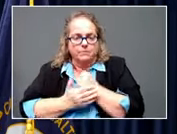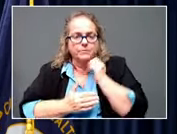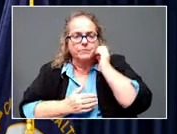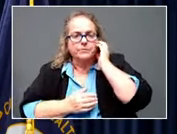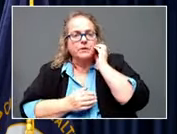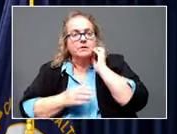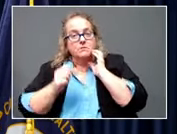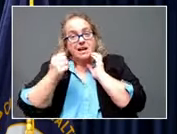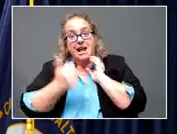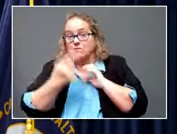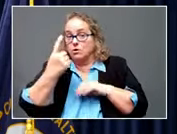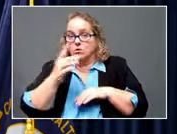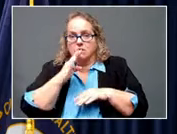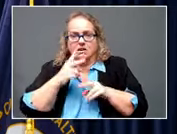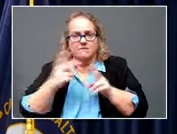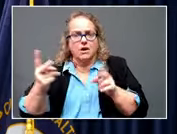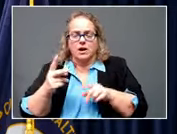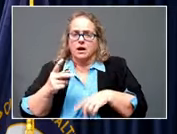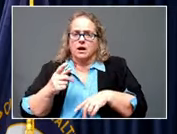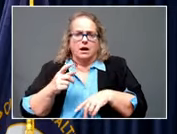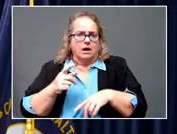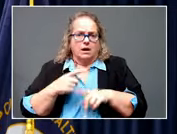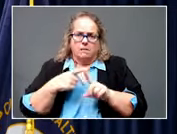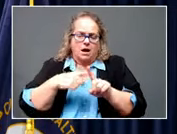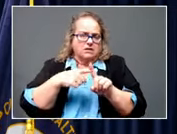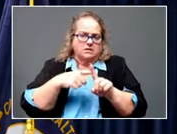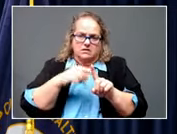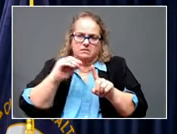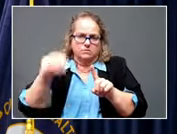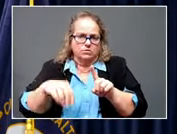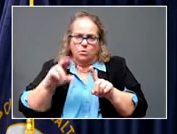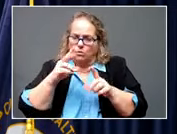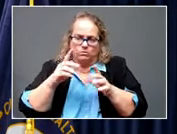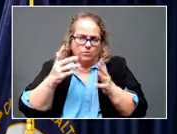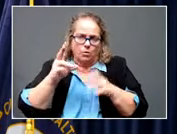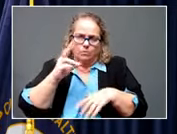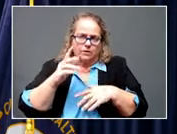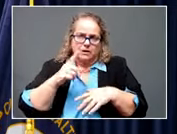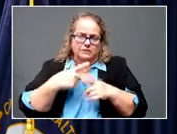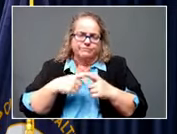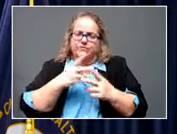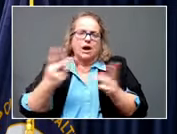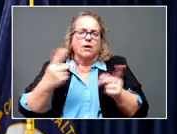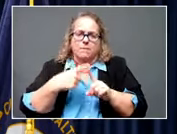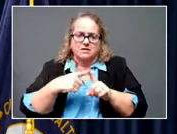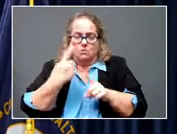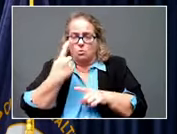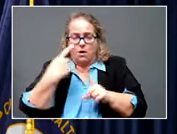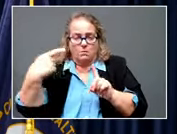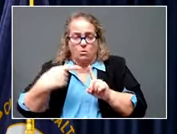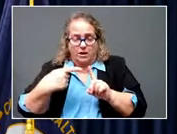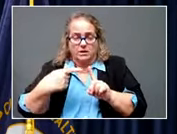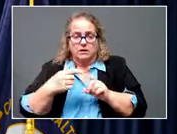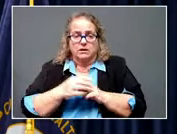in a very positive way. And one of the big points coming out of it, and I hope it doesn't get misconstrued, is the only solution